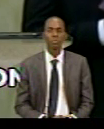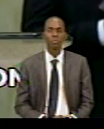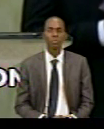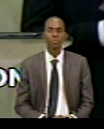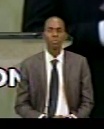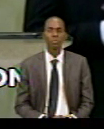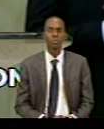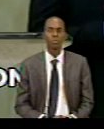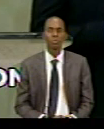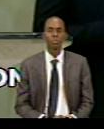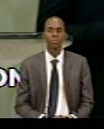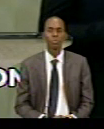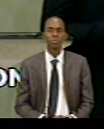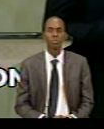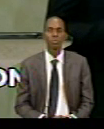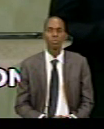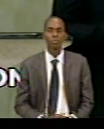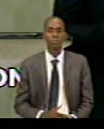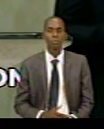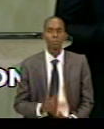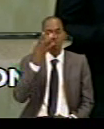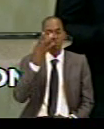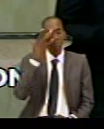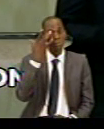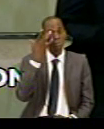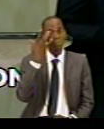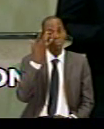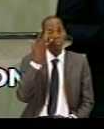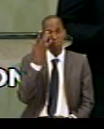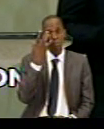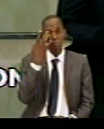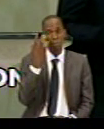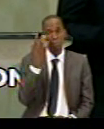breaks, eternal bright and fair.